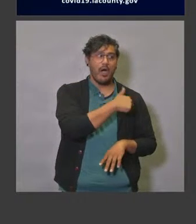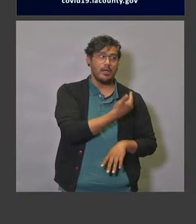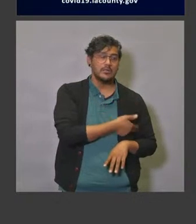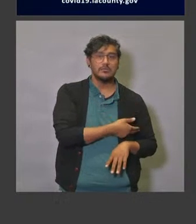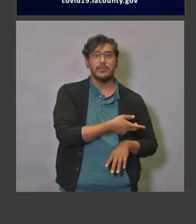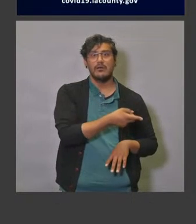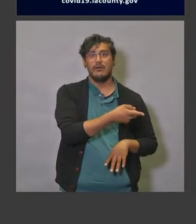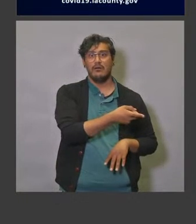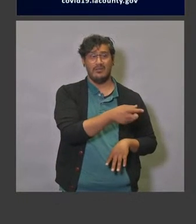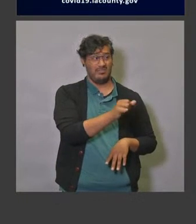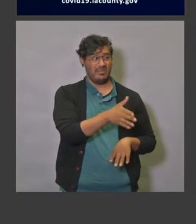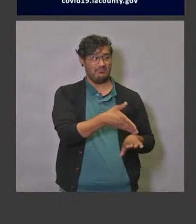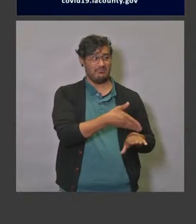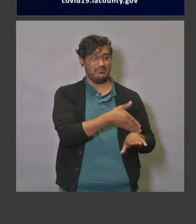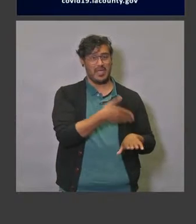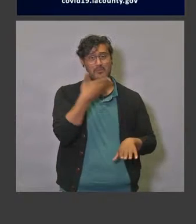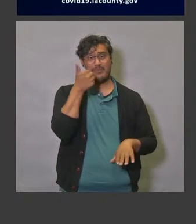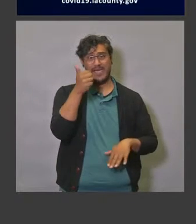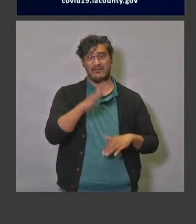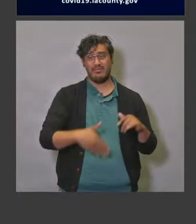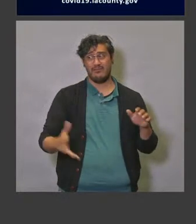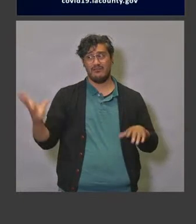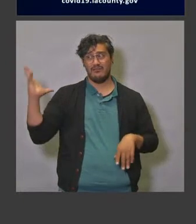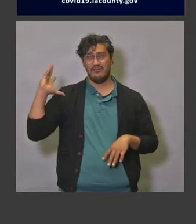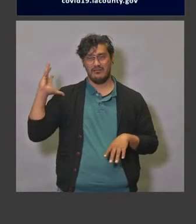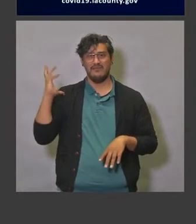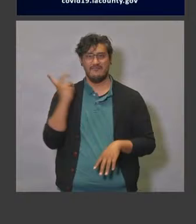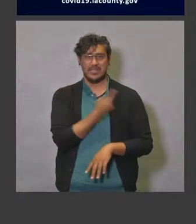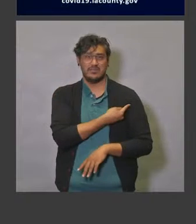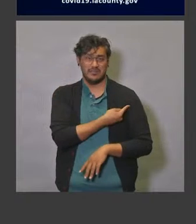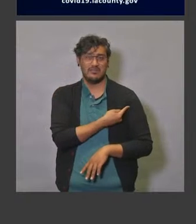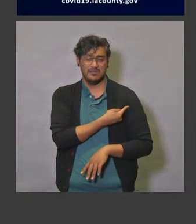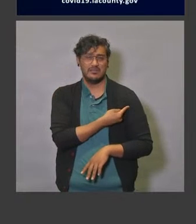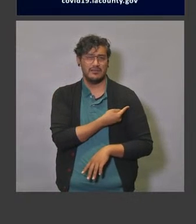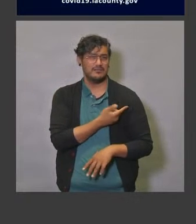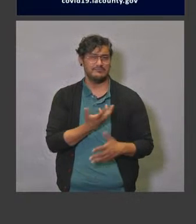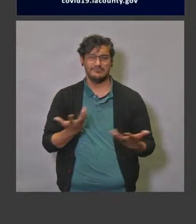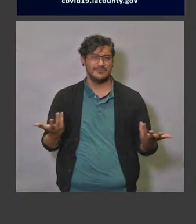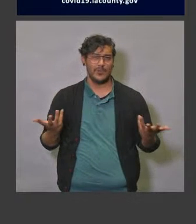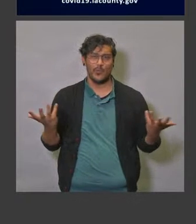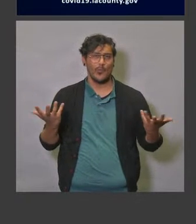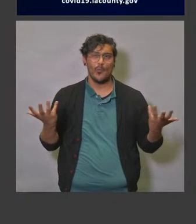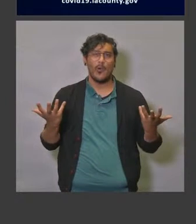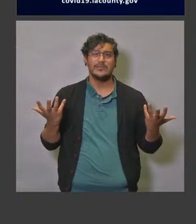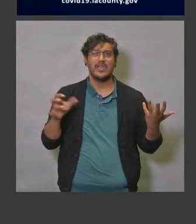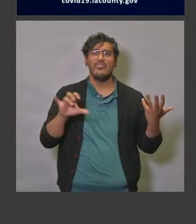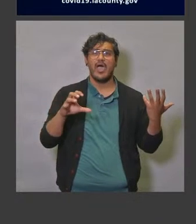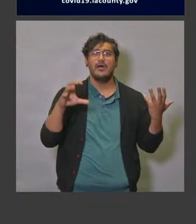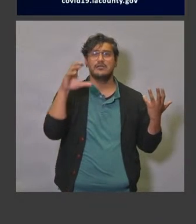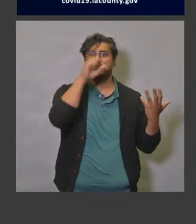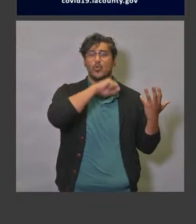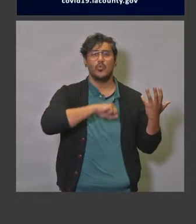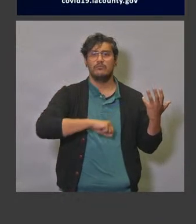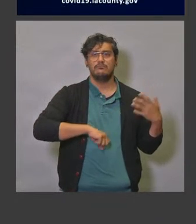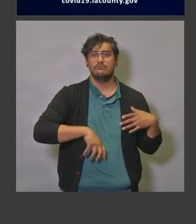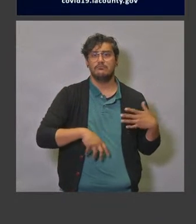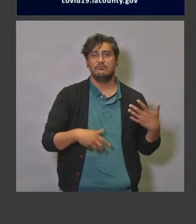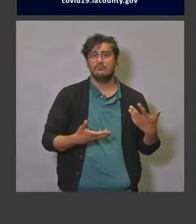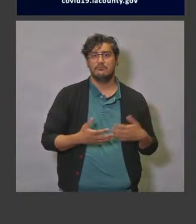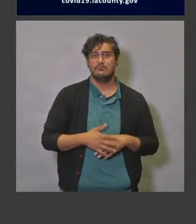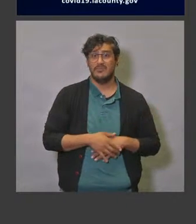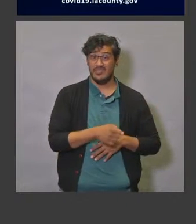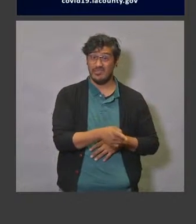being better than what we saw before vaccinations began, like what's the presumption there that they were at least